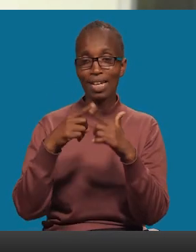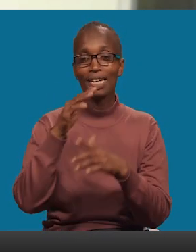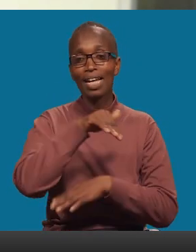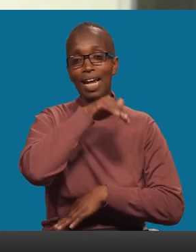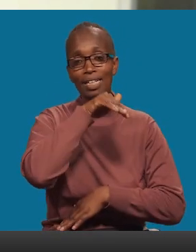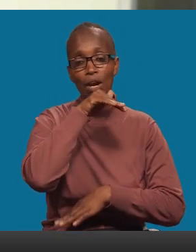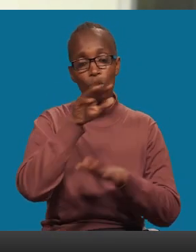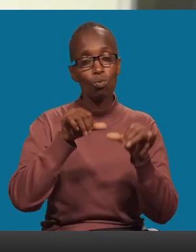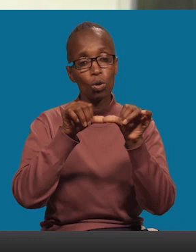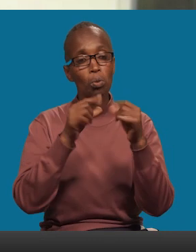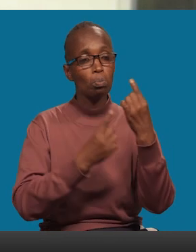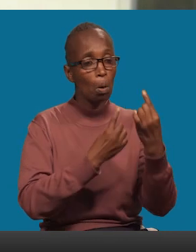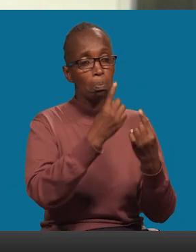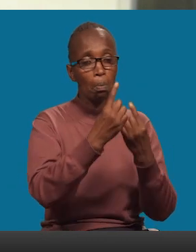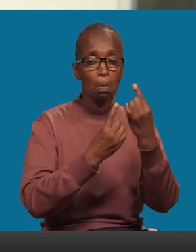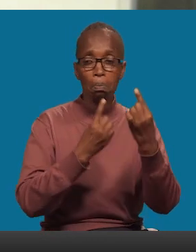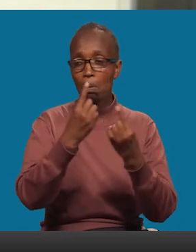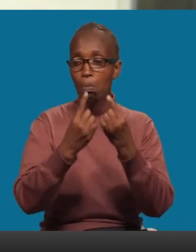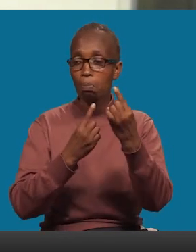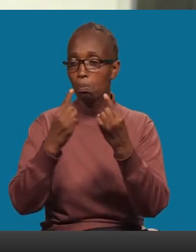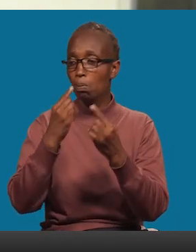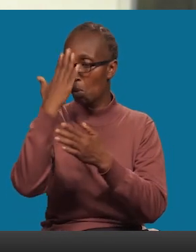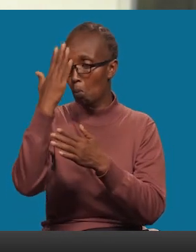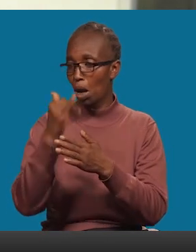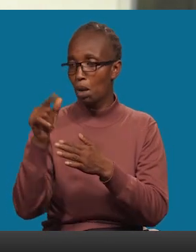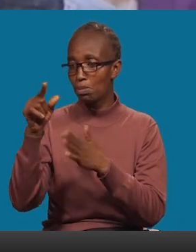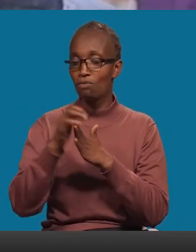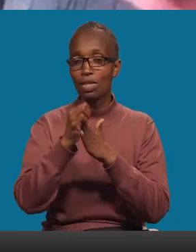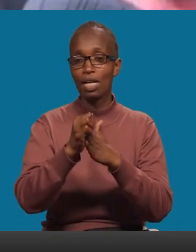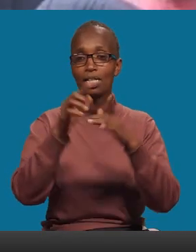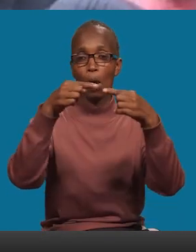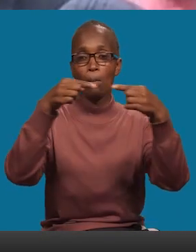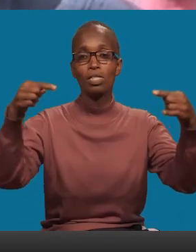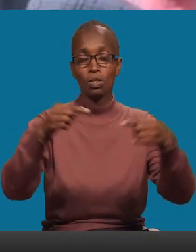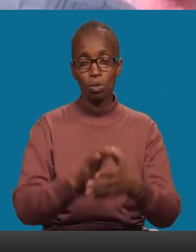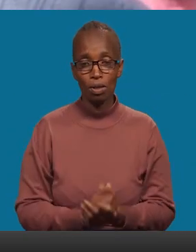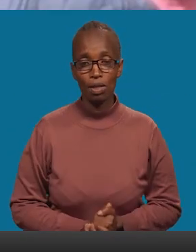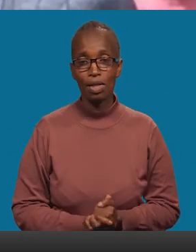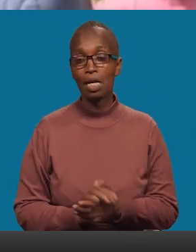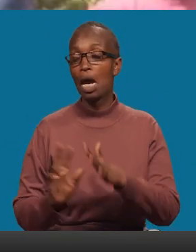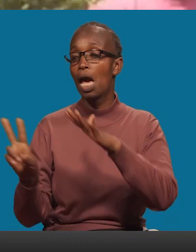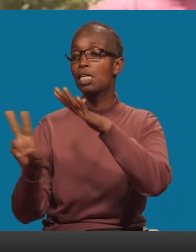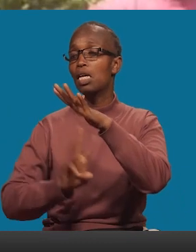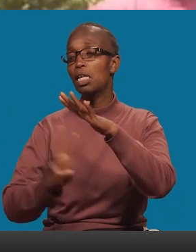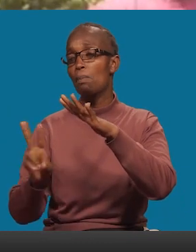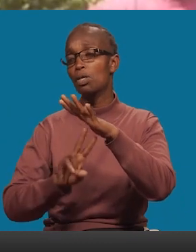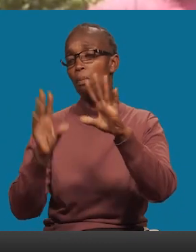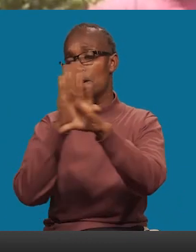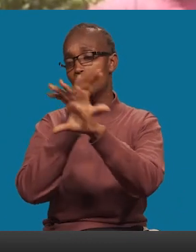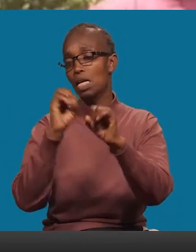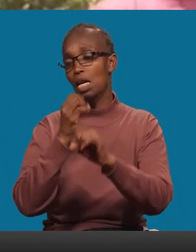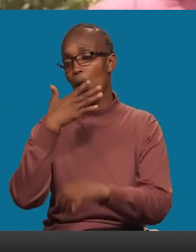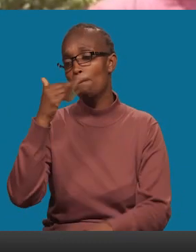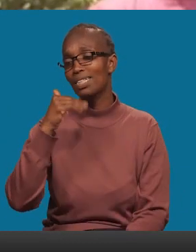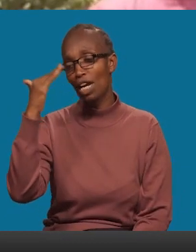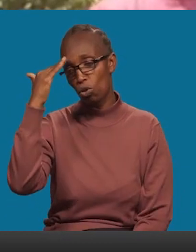continue to expose it because he is leading the opposition. Sasa Gachagua, we have a crisis in